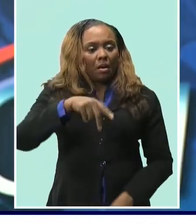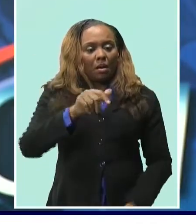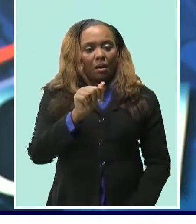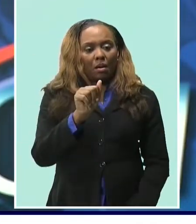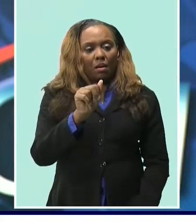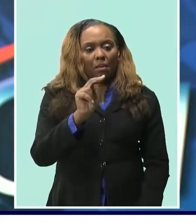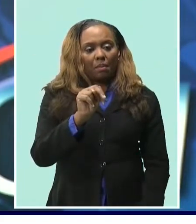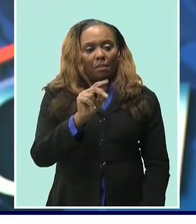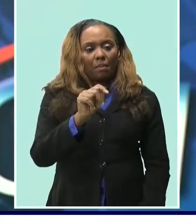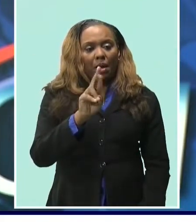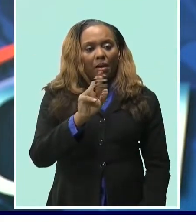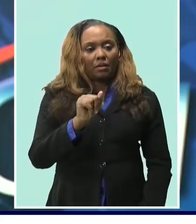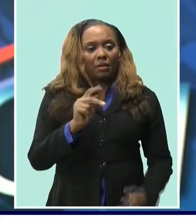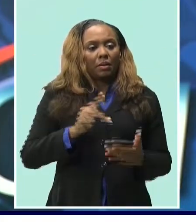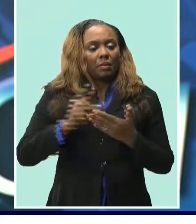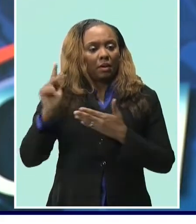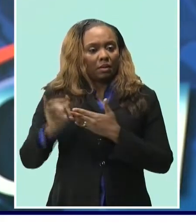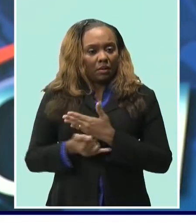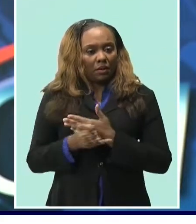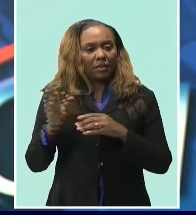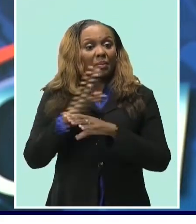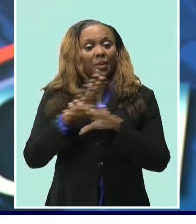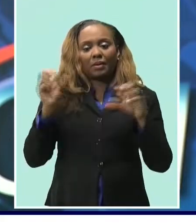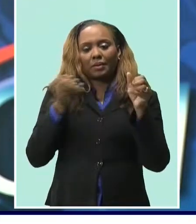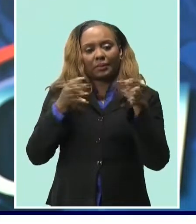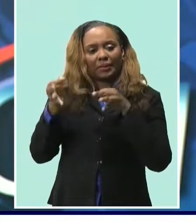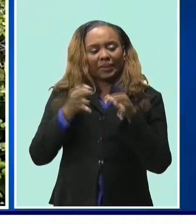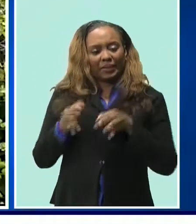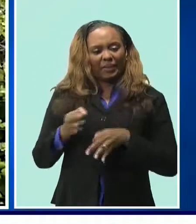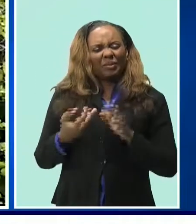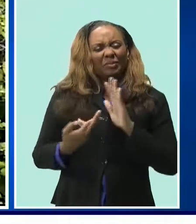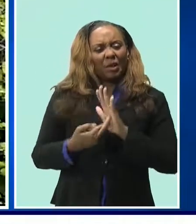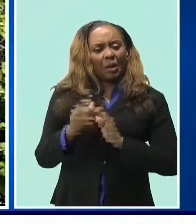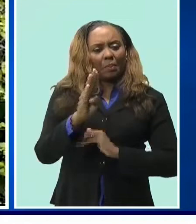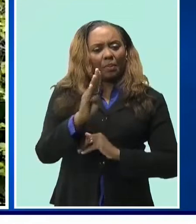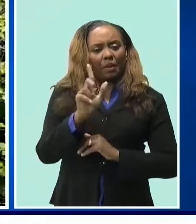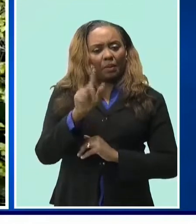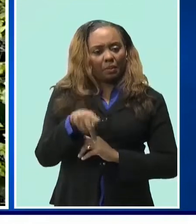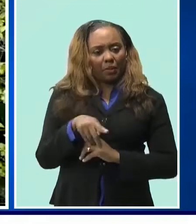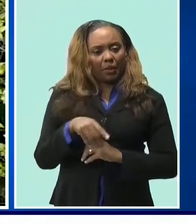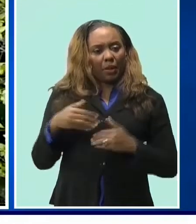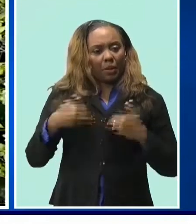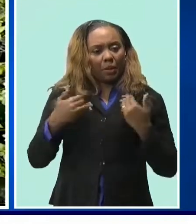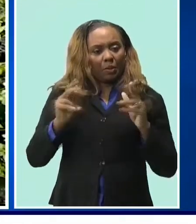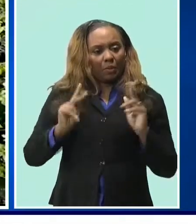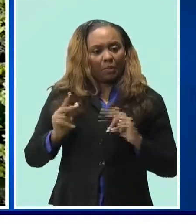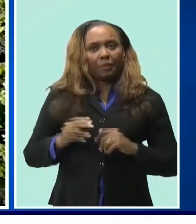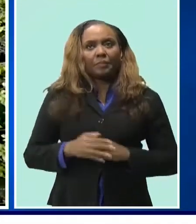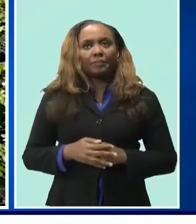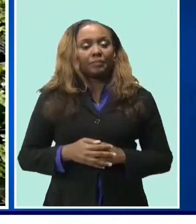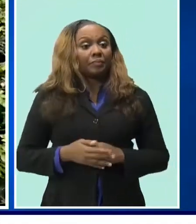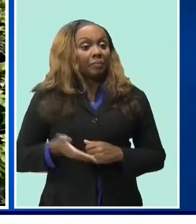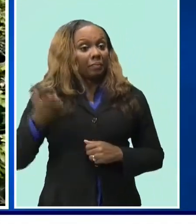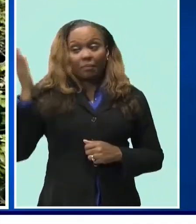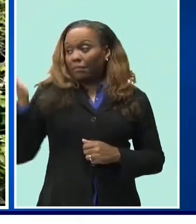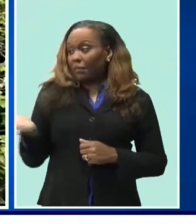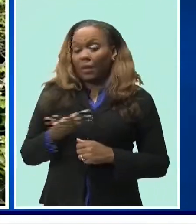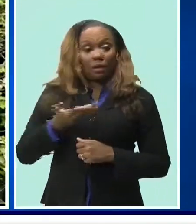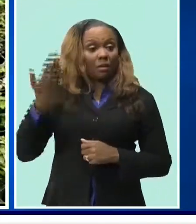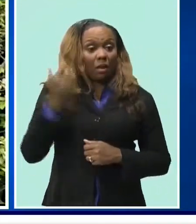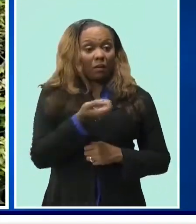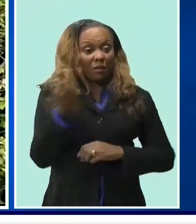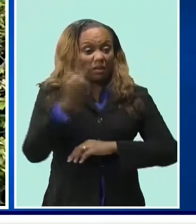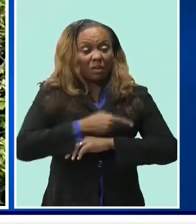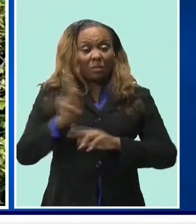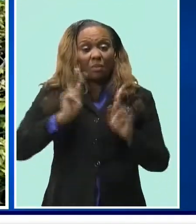Socialists. President Kevin Henry explains. Over the last few weeks, few days, we've been in contact with people who've reached out to